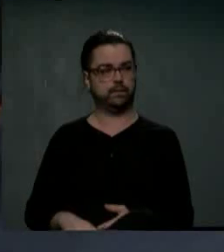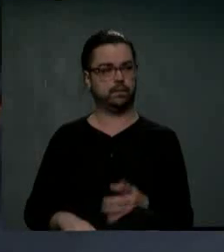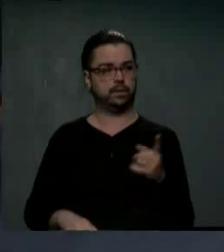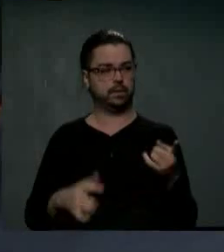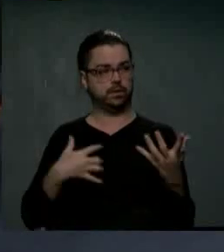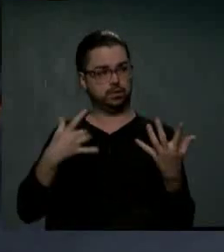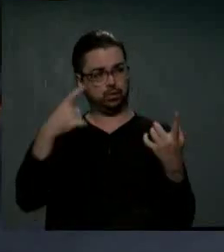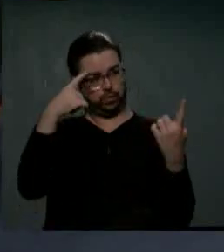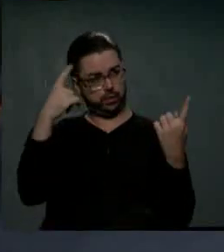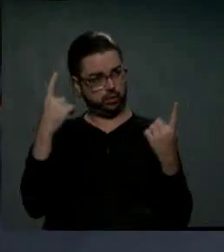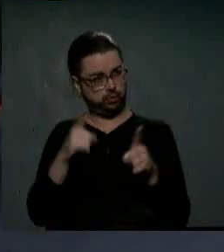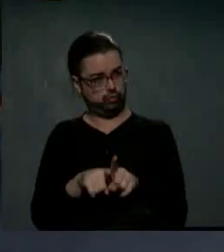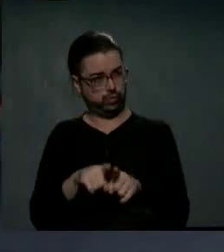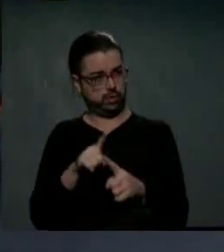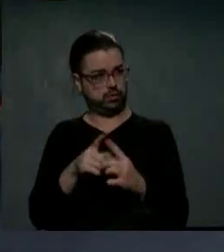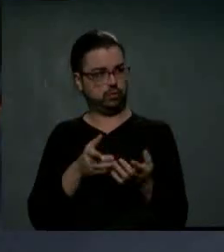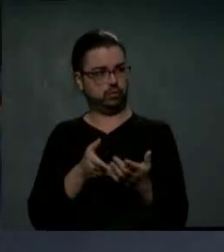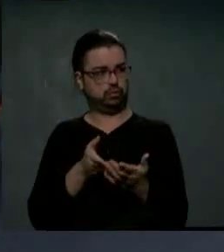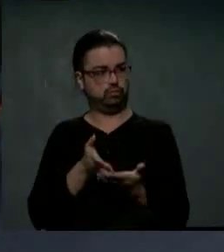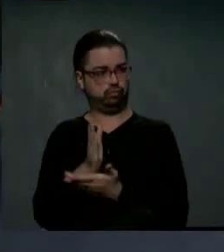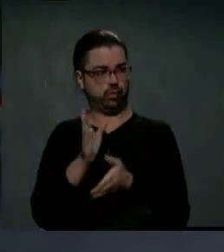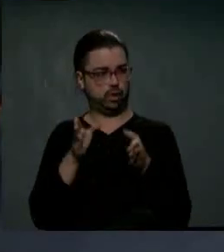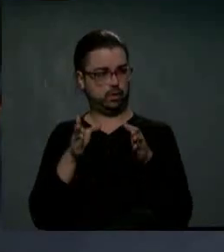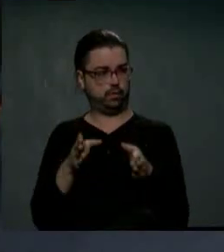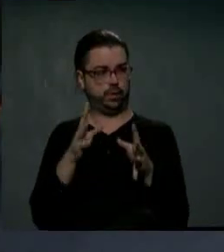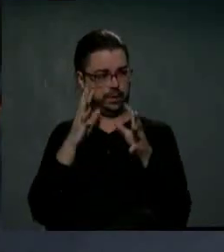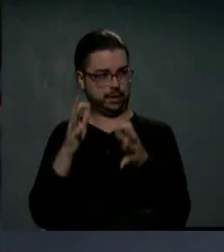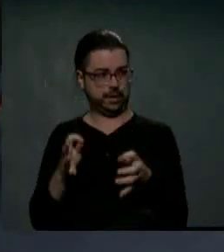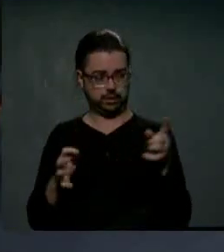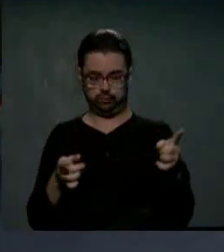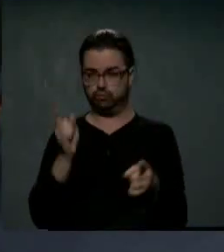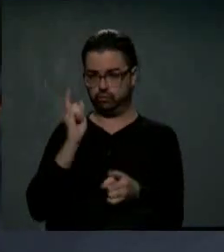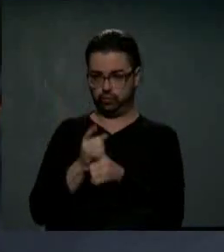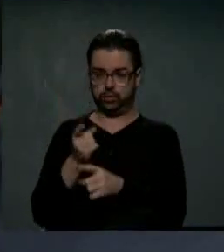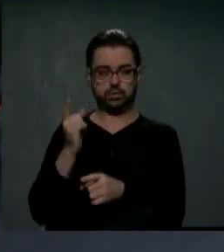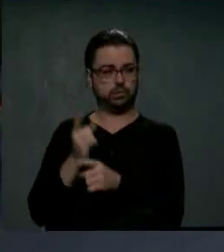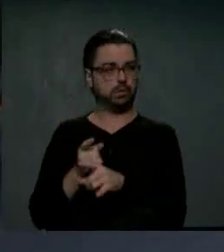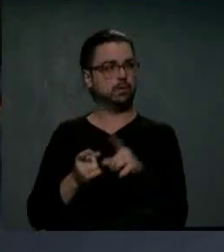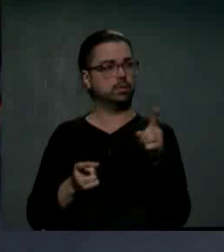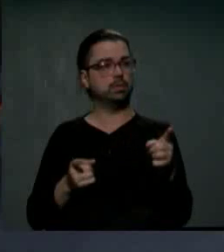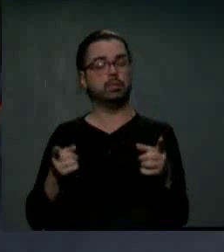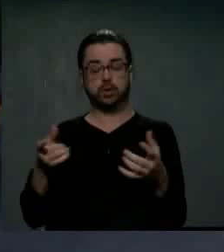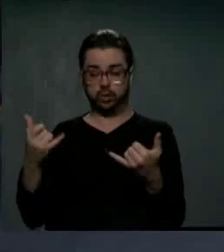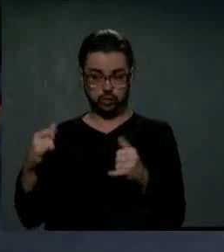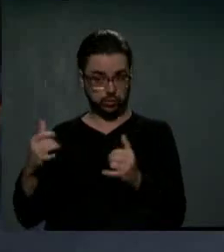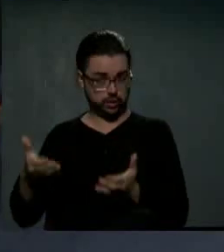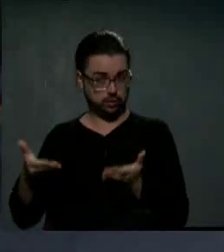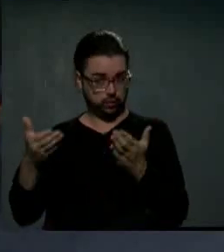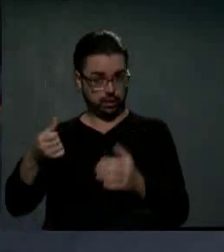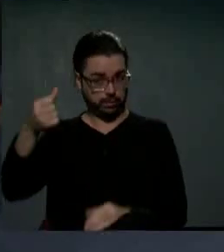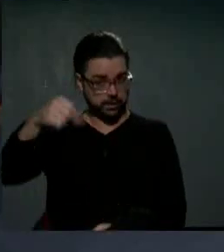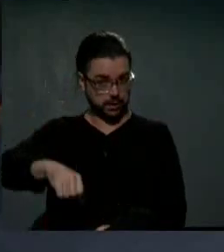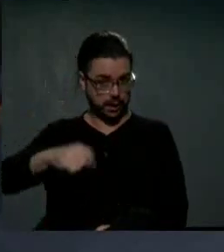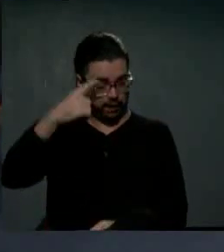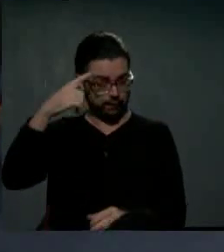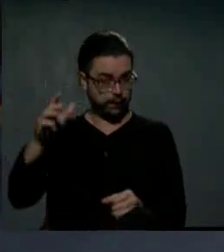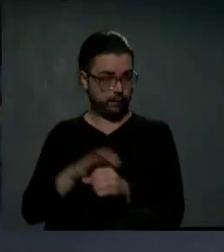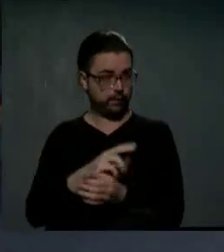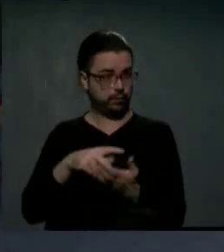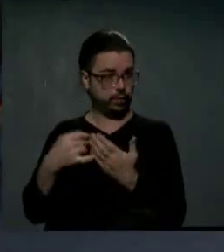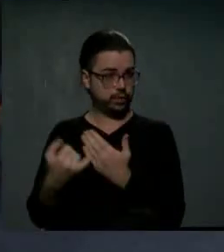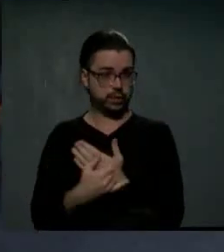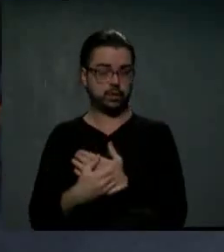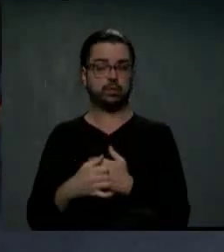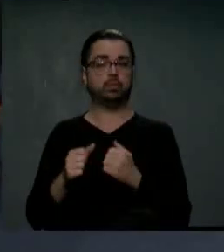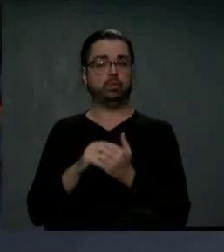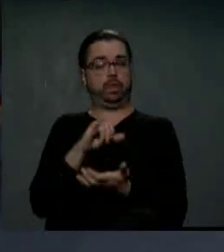agreed to the waterway dedication. That's correct. Okay. Let me go back to my question, though. Are you still recommending denial for the whole project, or? With that, we